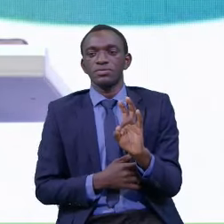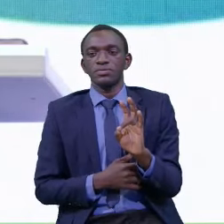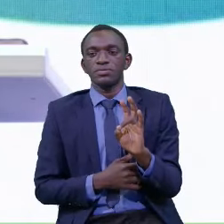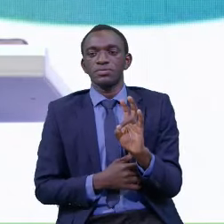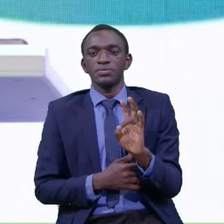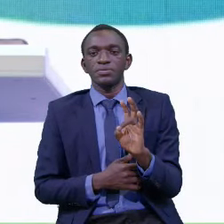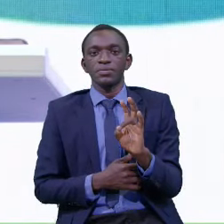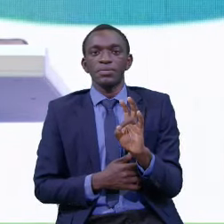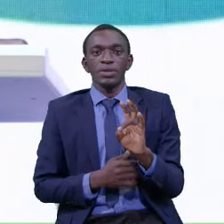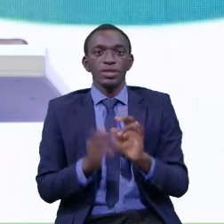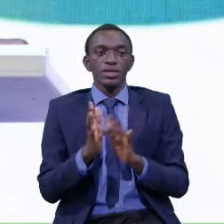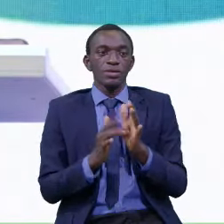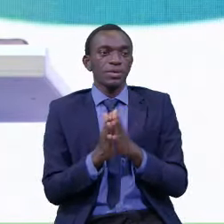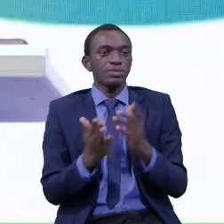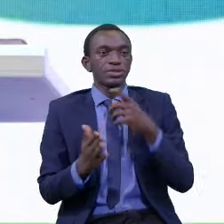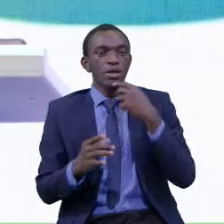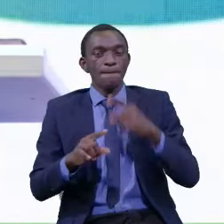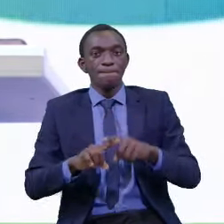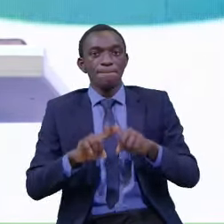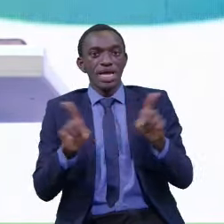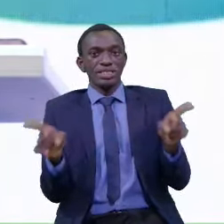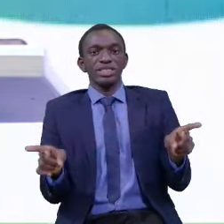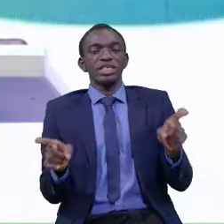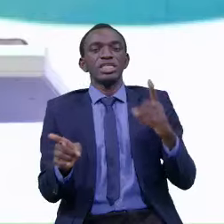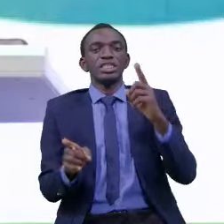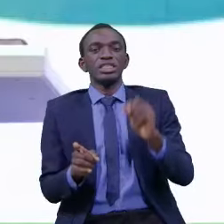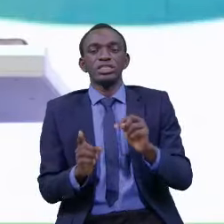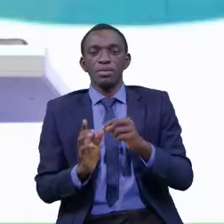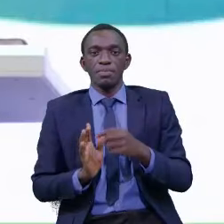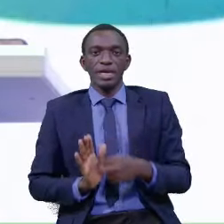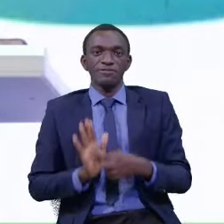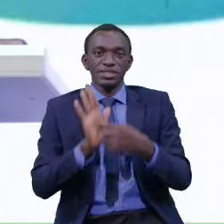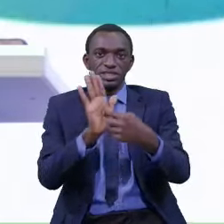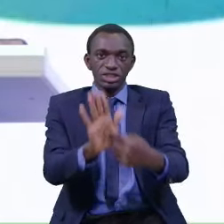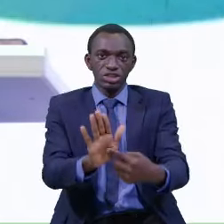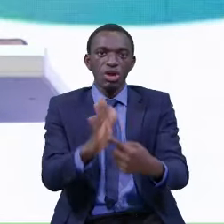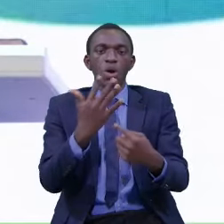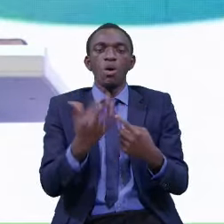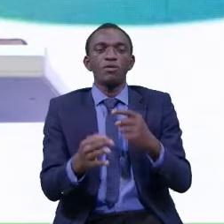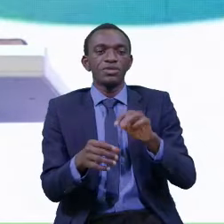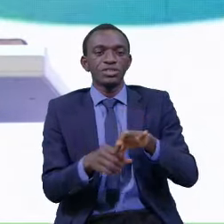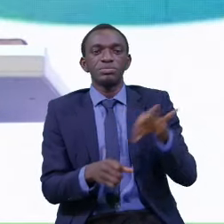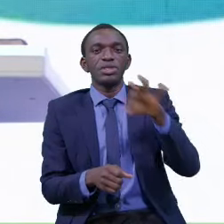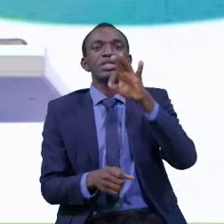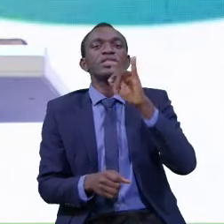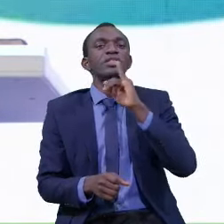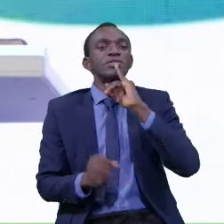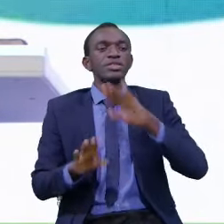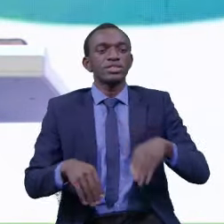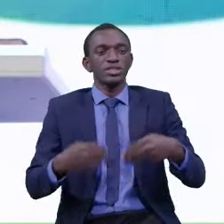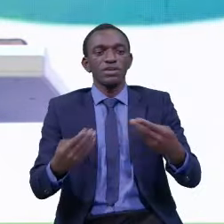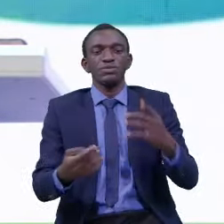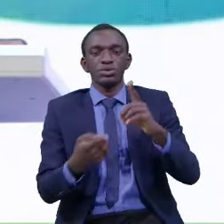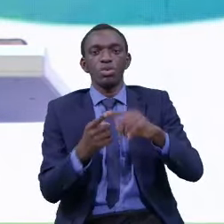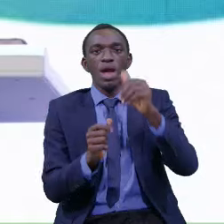But the manifestation of the Spirit is given to every man